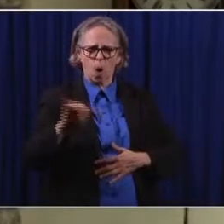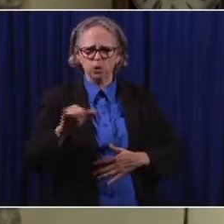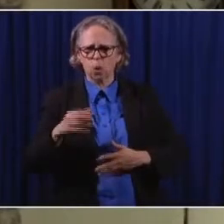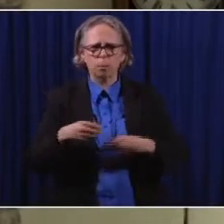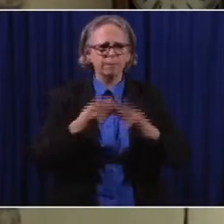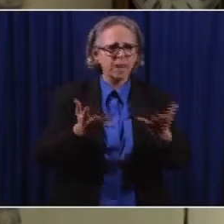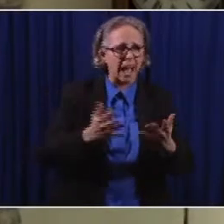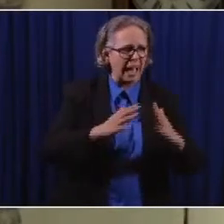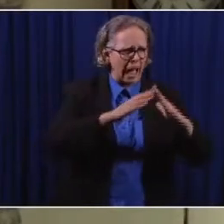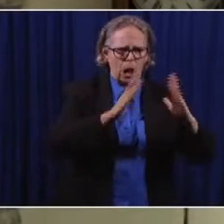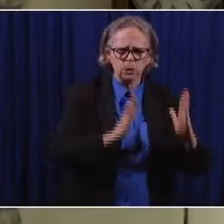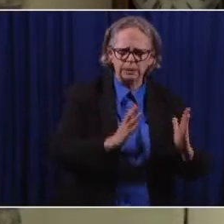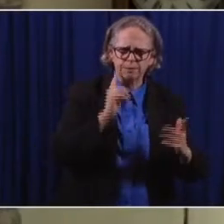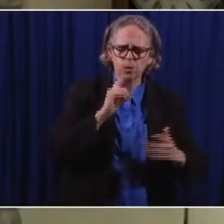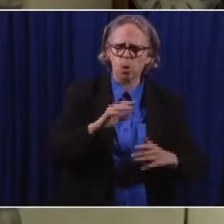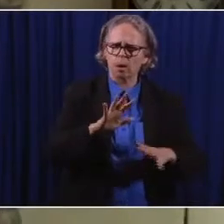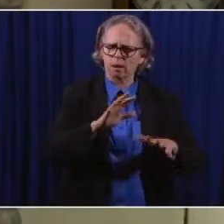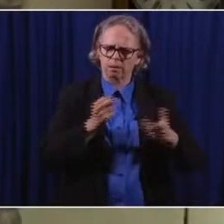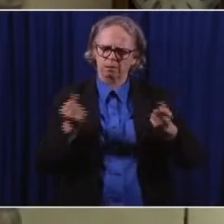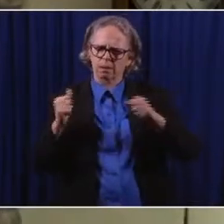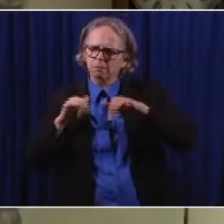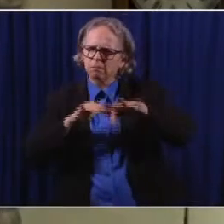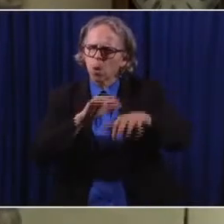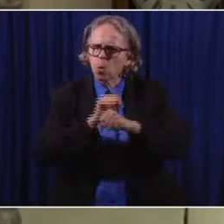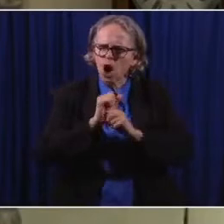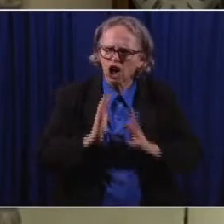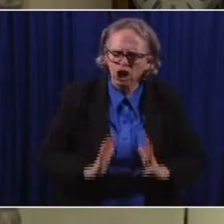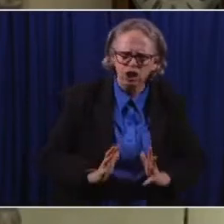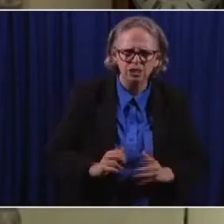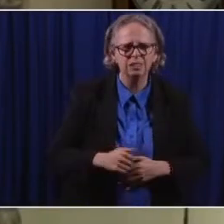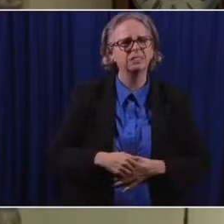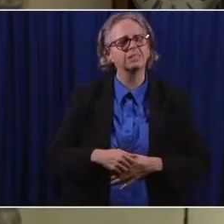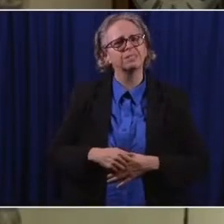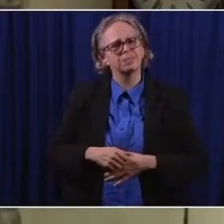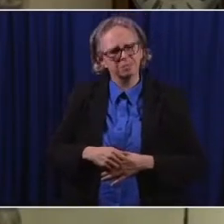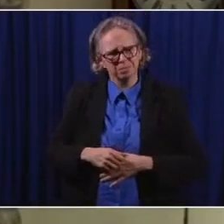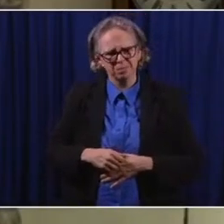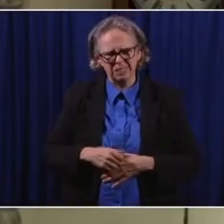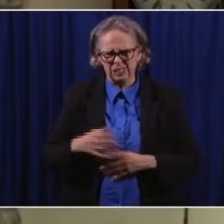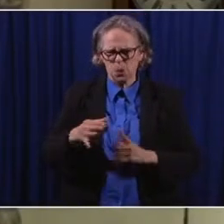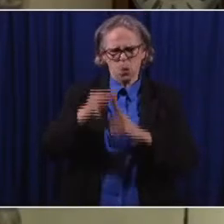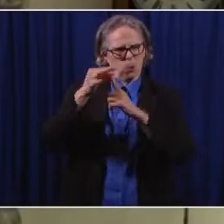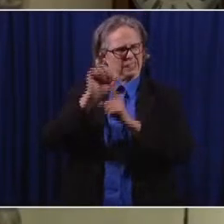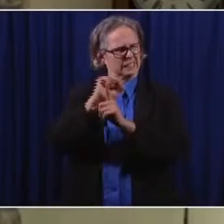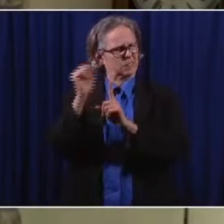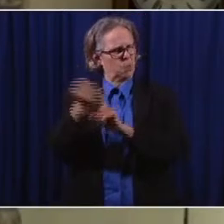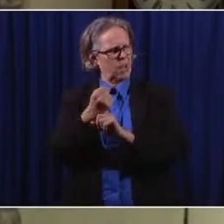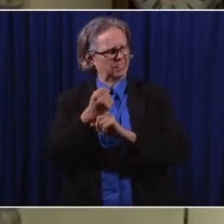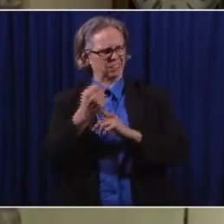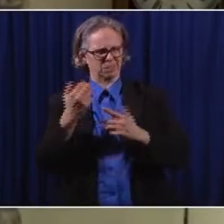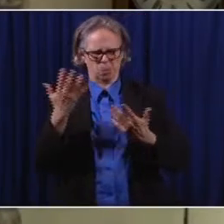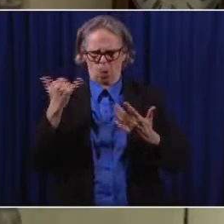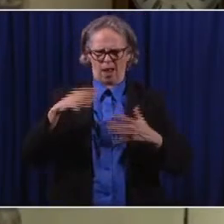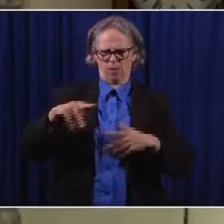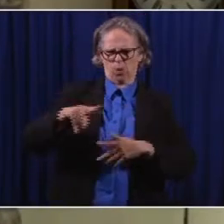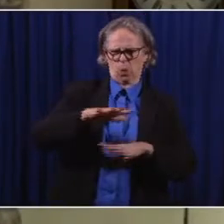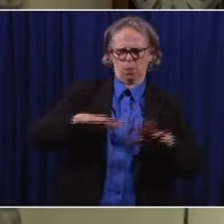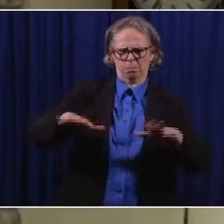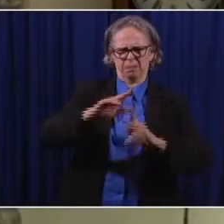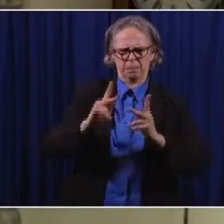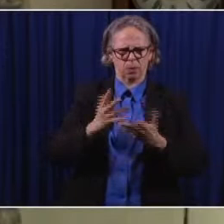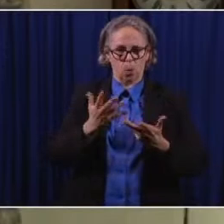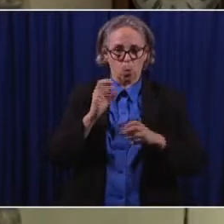unique situation for these communities where individuals are working, traveling, living together, often in very